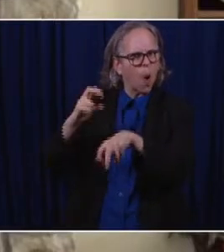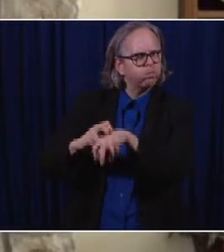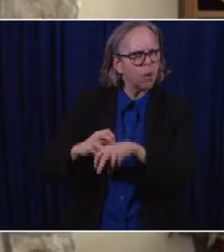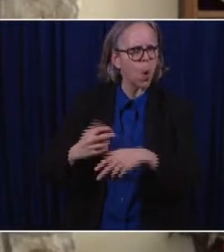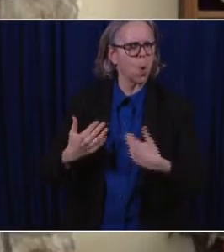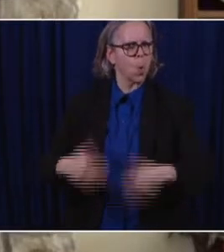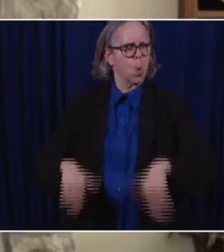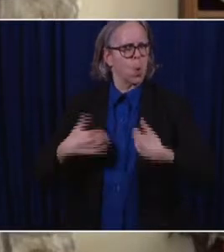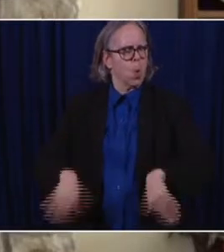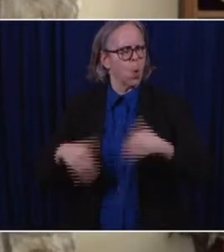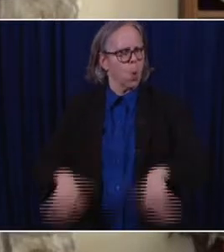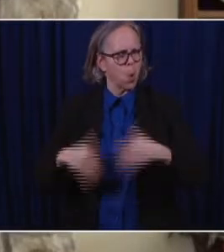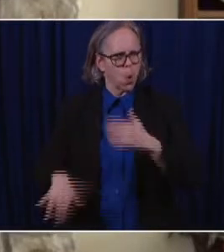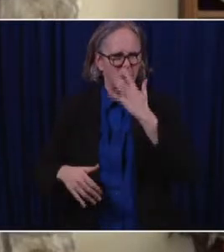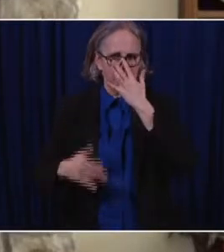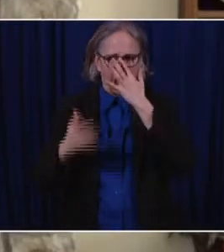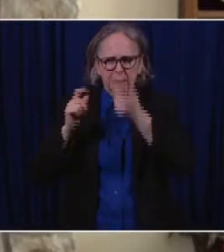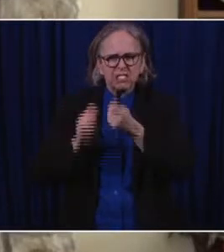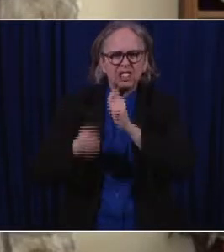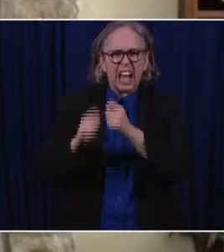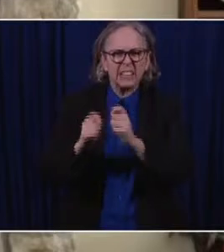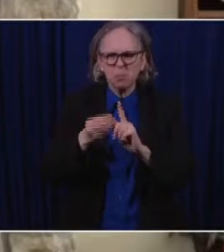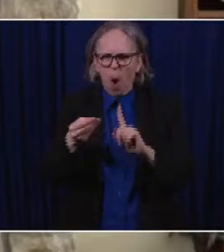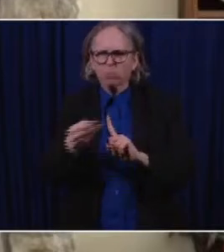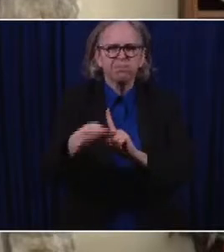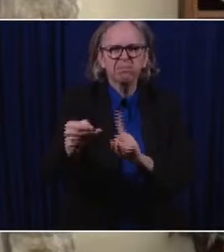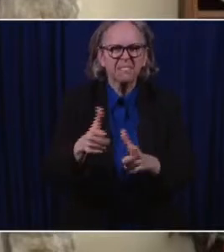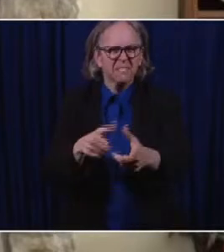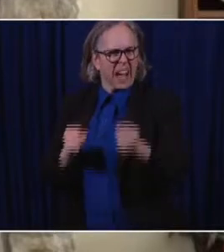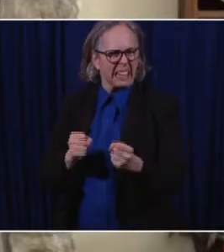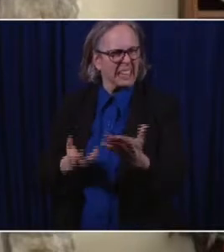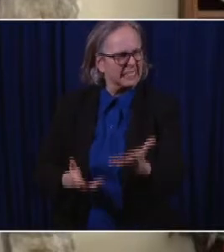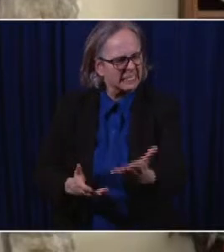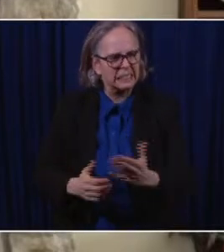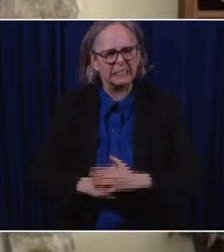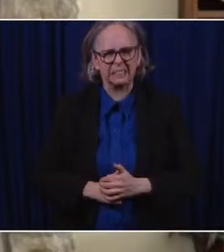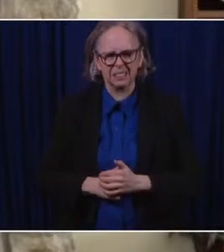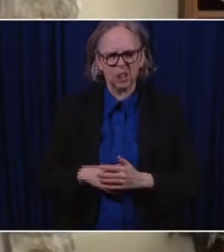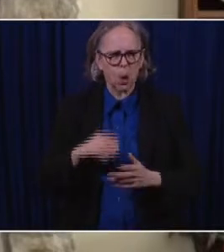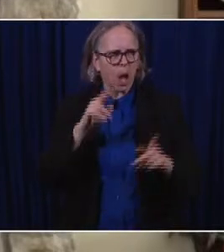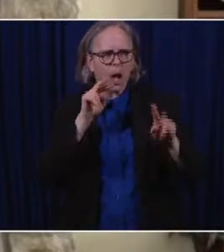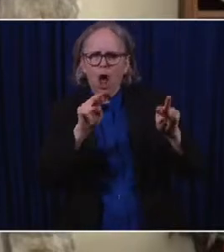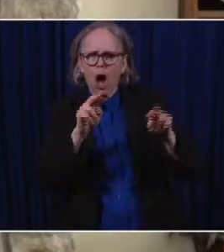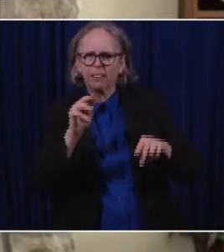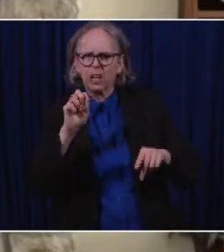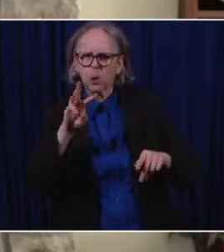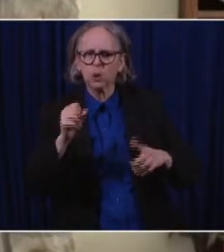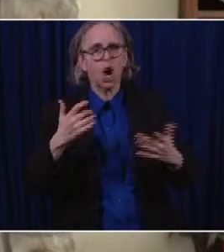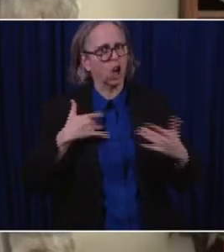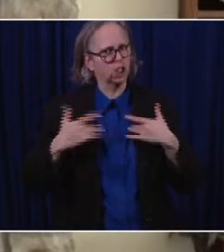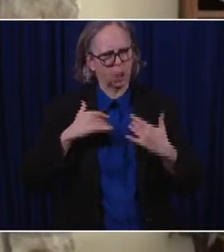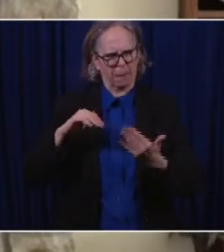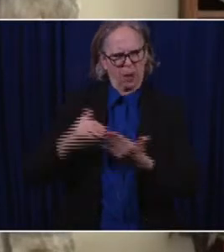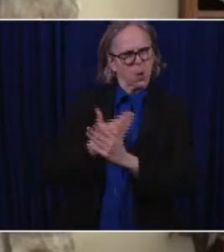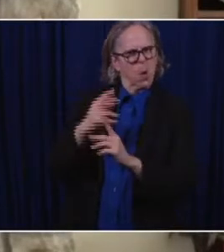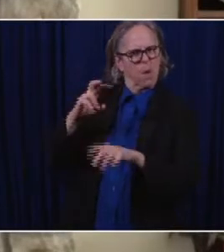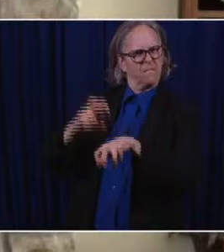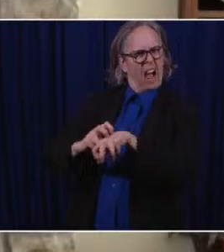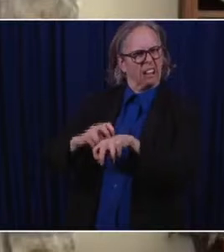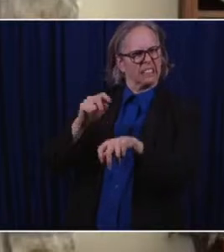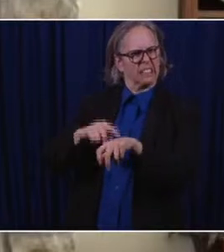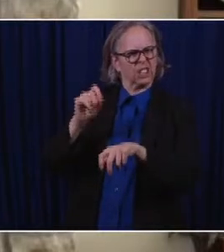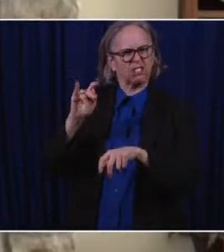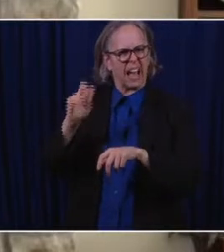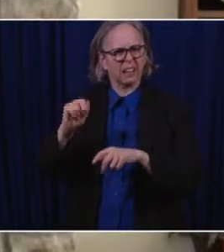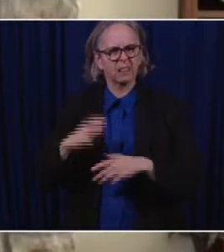have reported on and that you're seeing other people report on. And so we very well could be, by March, into a very,